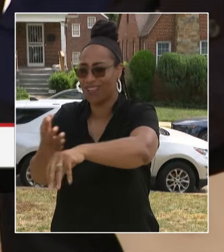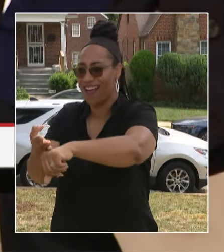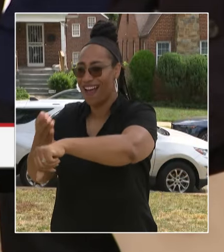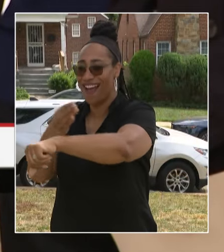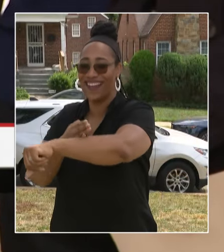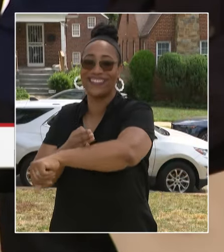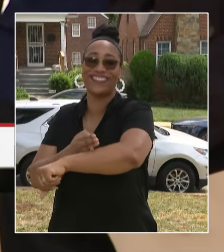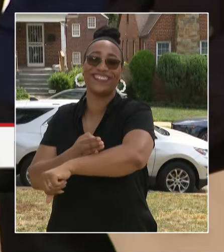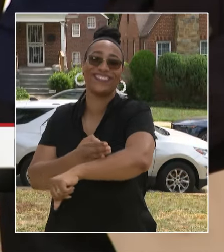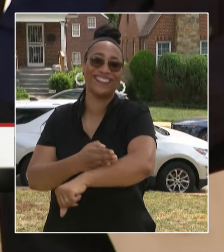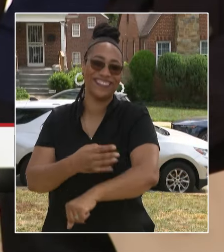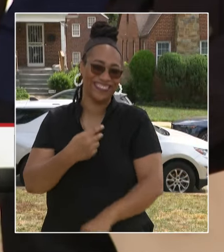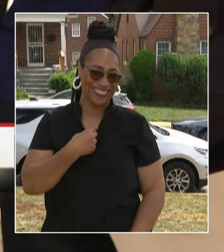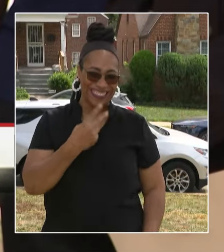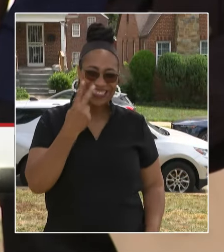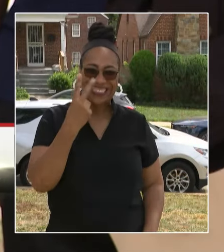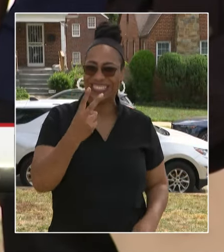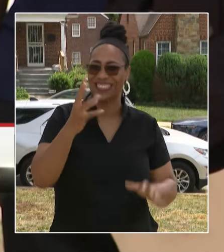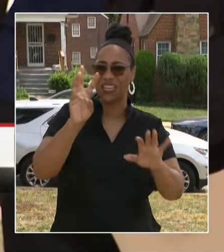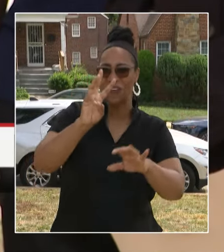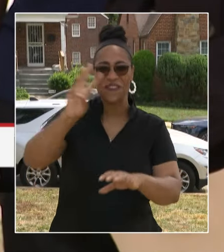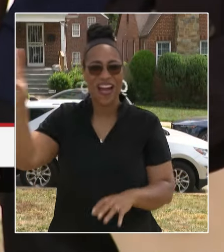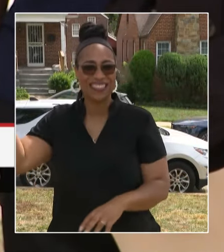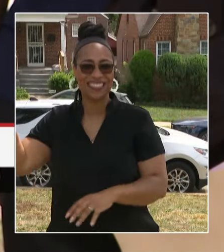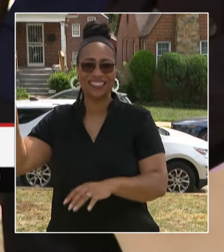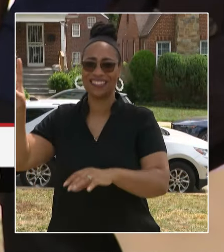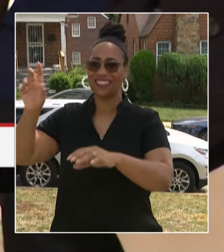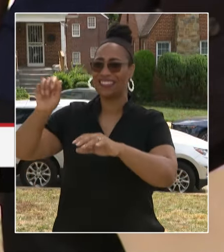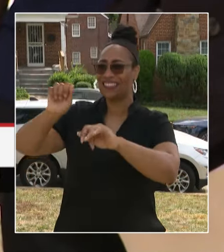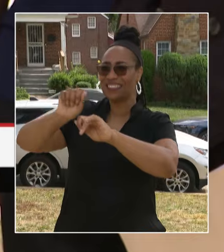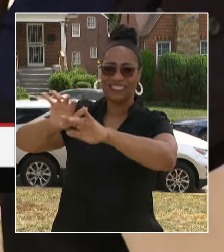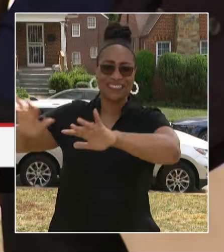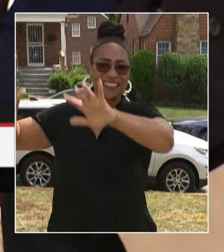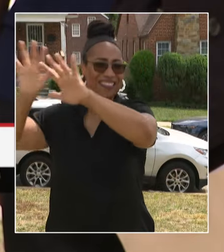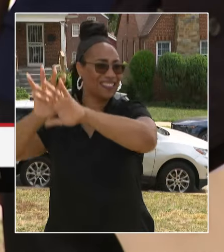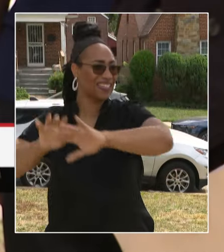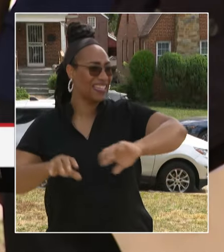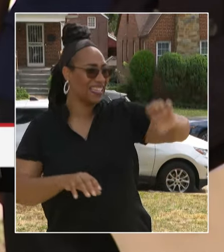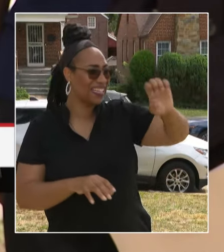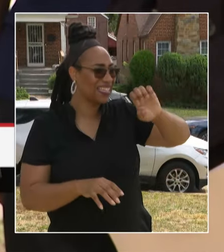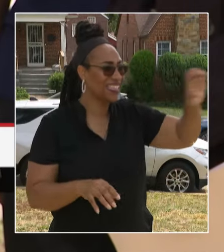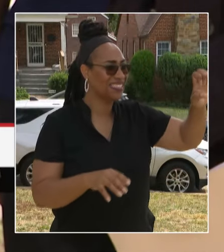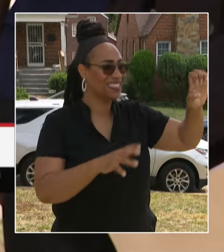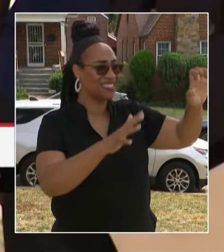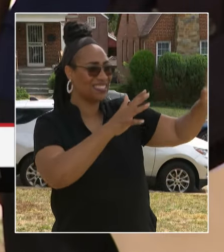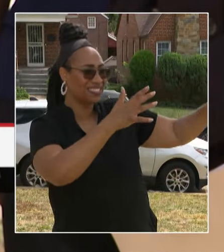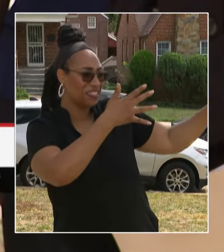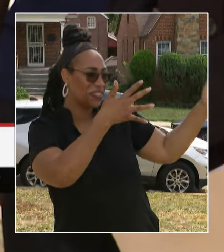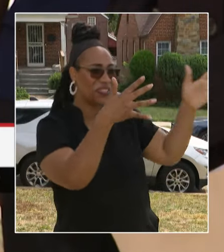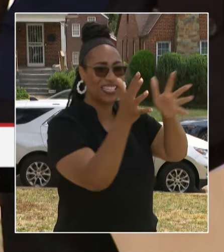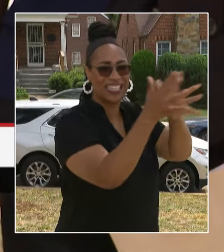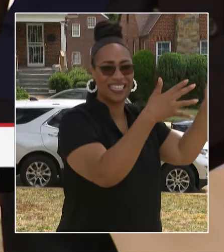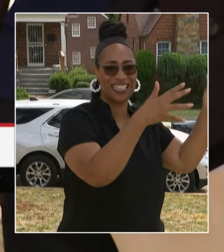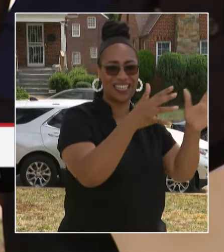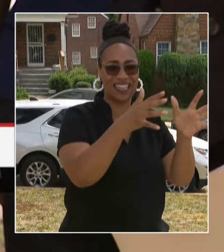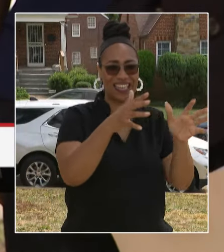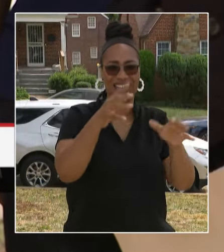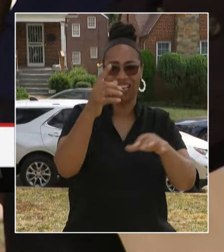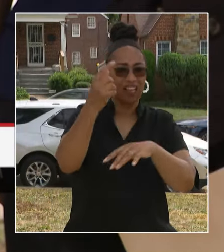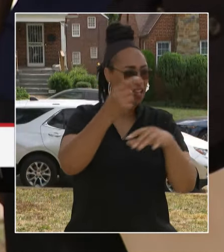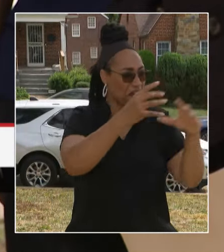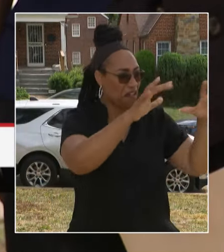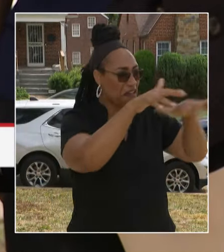gold-limbed hills of the West. We will rise from the windswept Northeast, where our forefathers realized revolution. We will rise from the